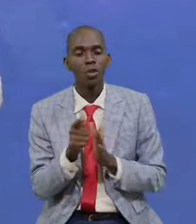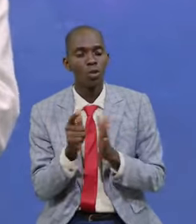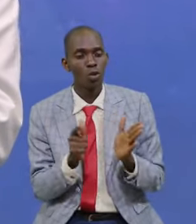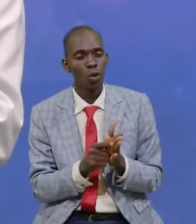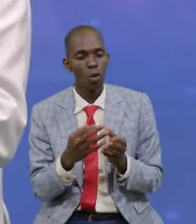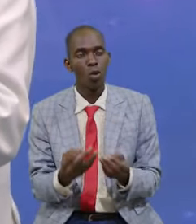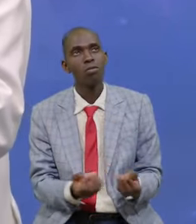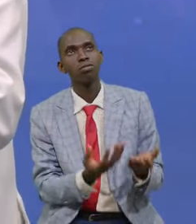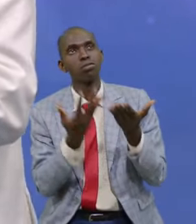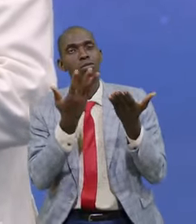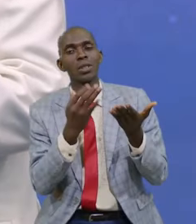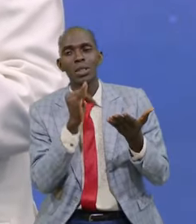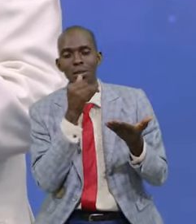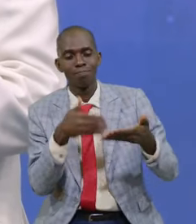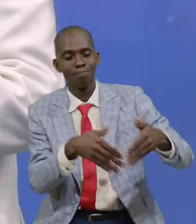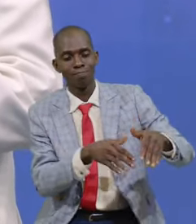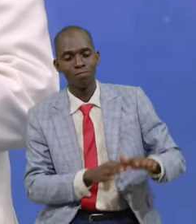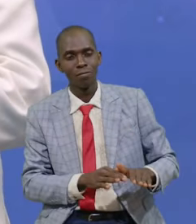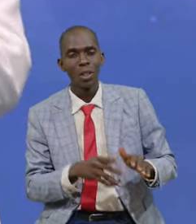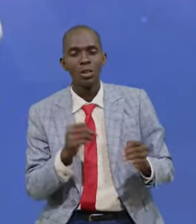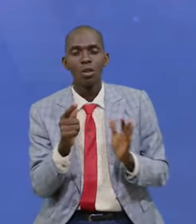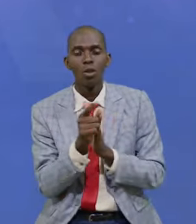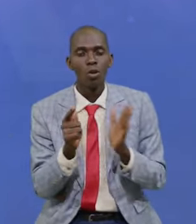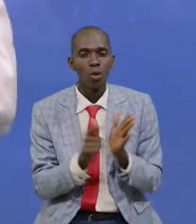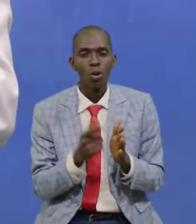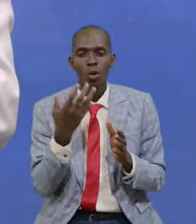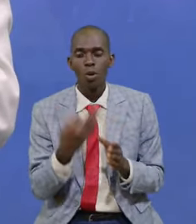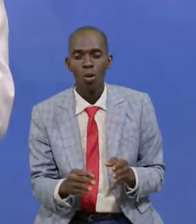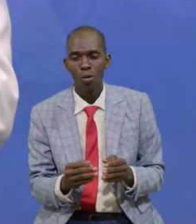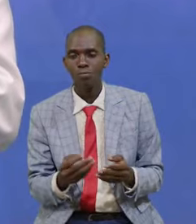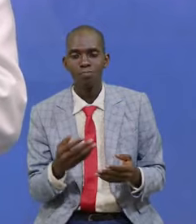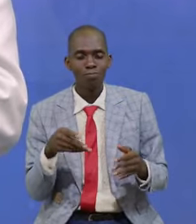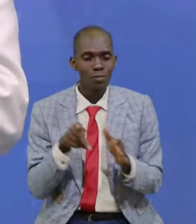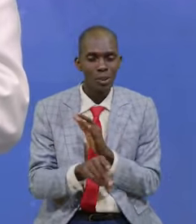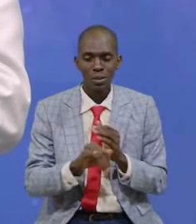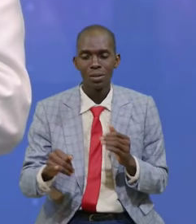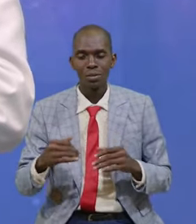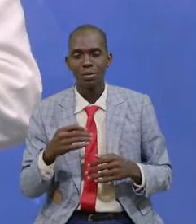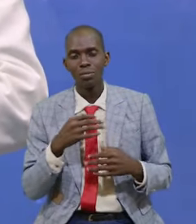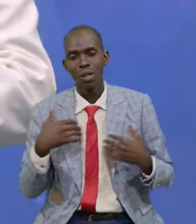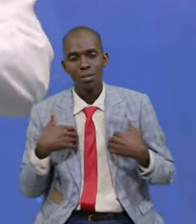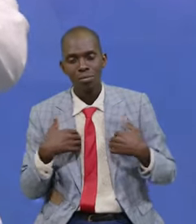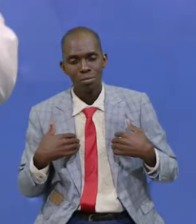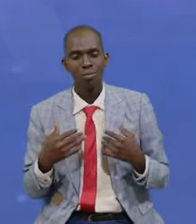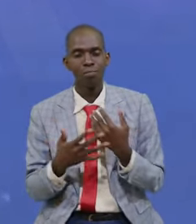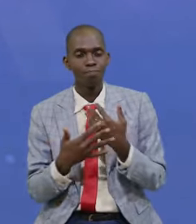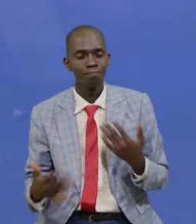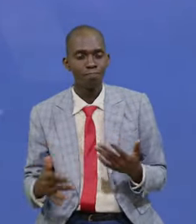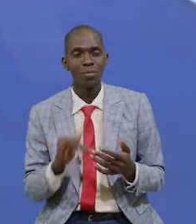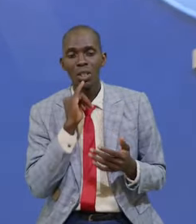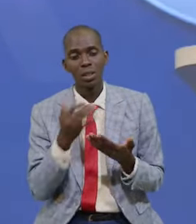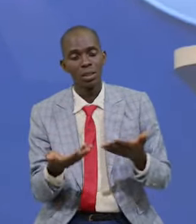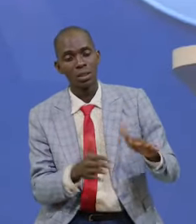The law of rituals, dead. The law of tradition, dead. The law